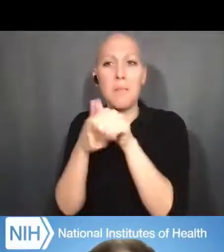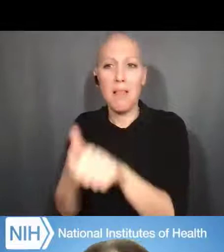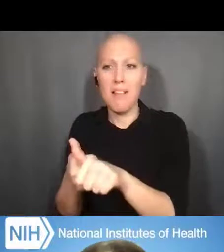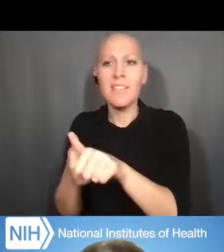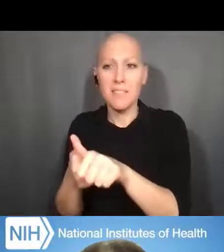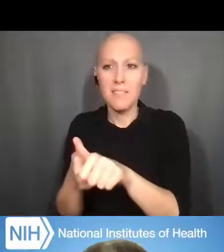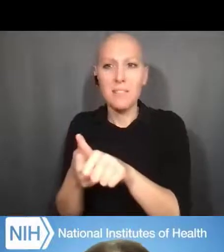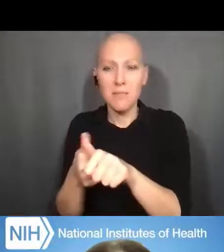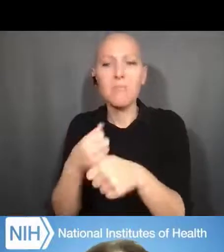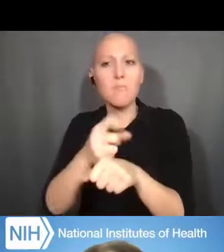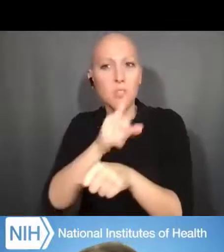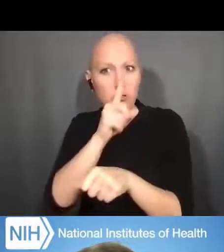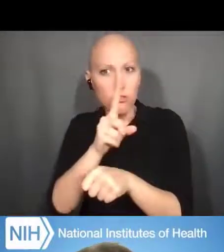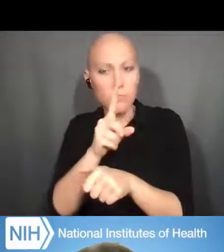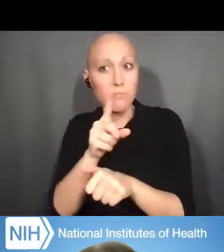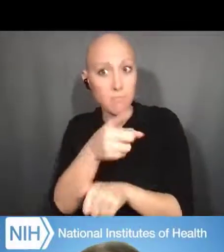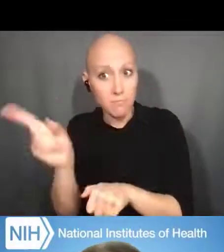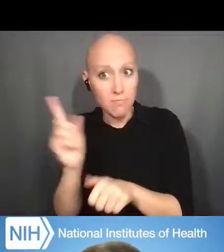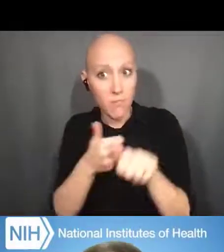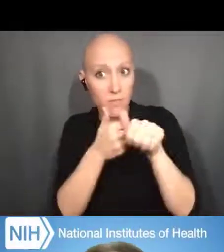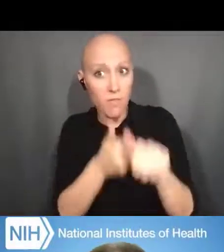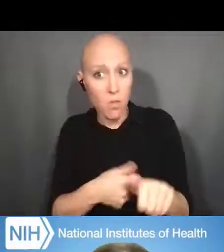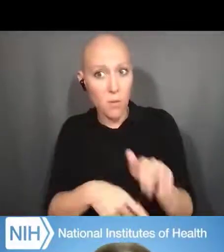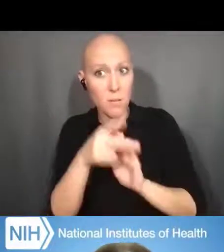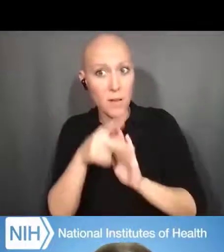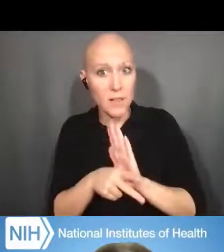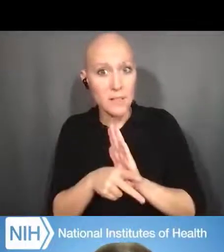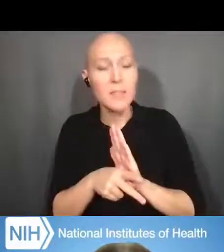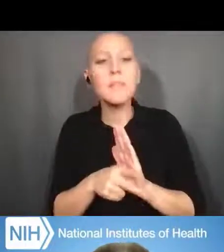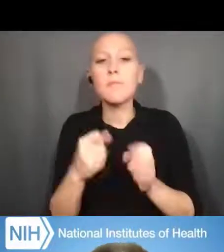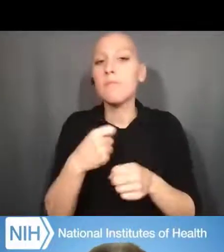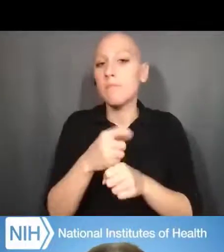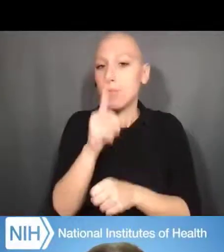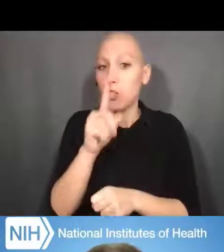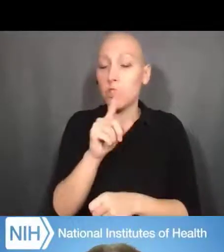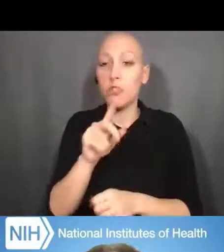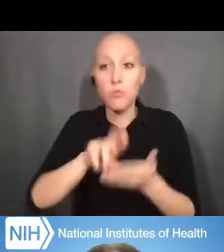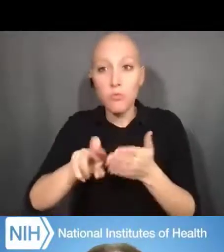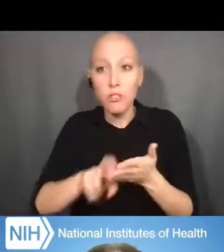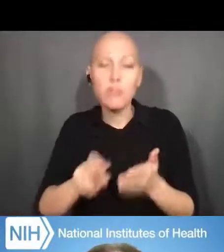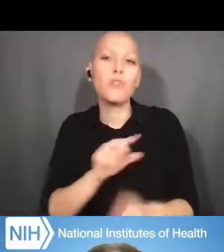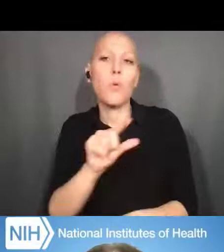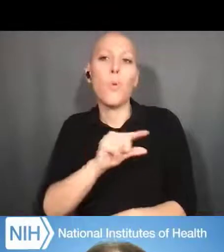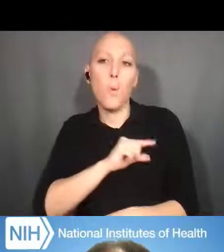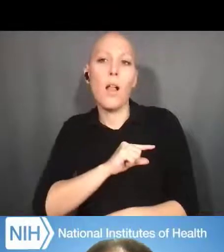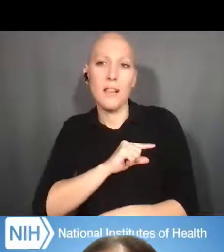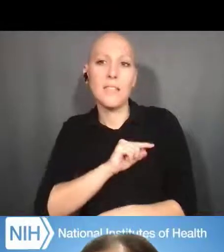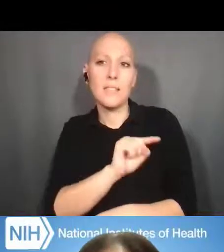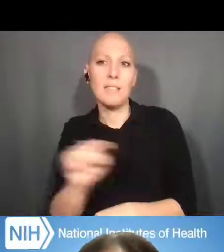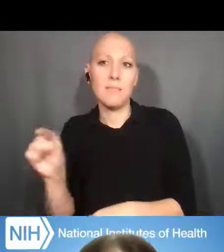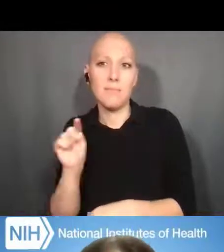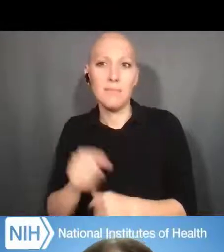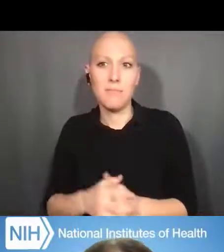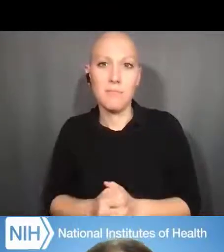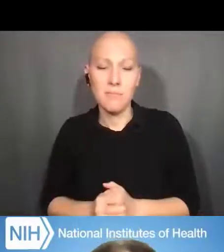effort to contribute to the quality of research by assured institutions. And not